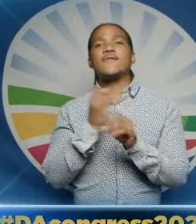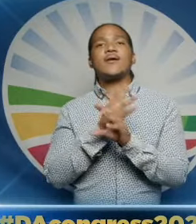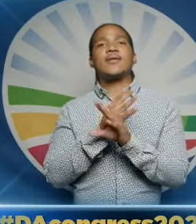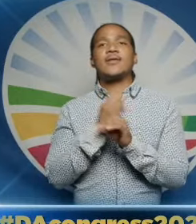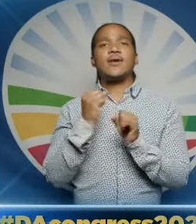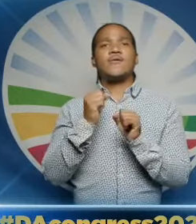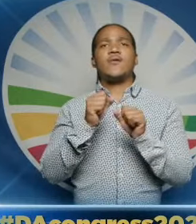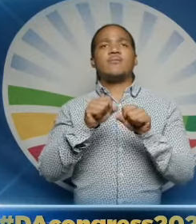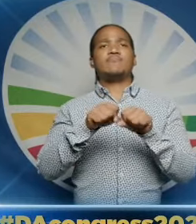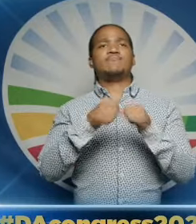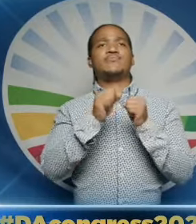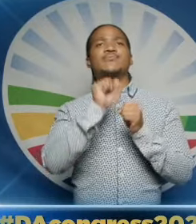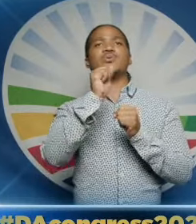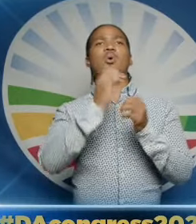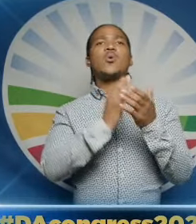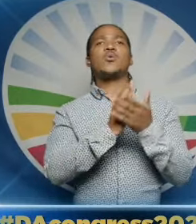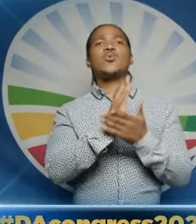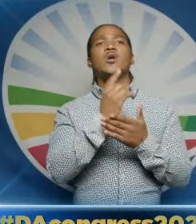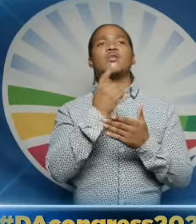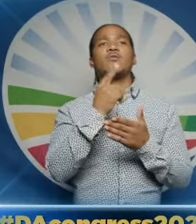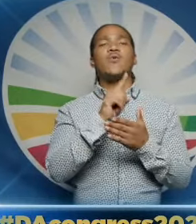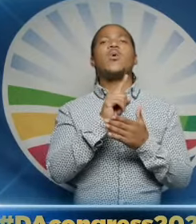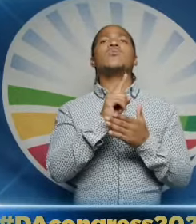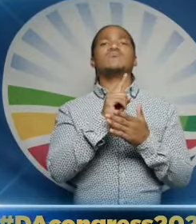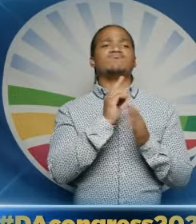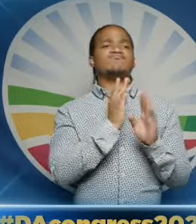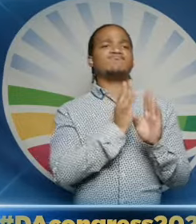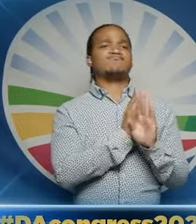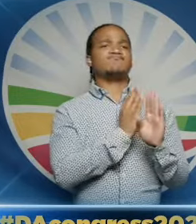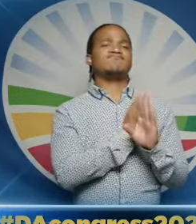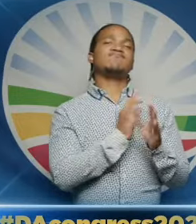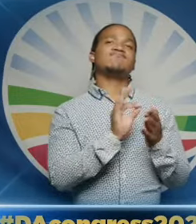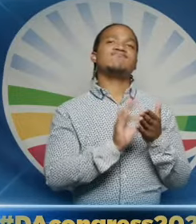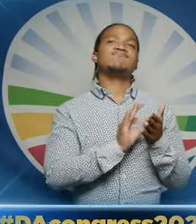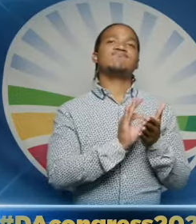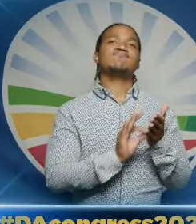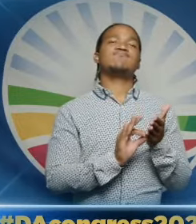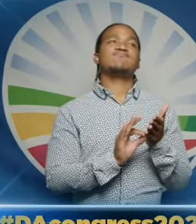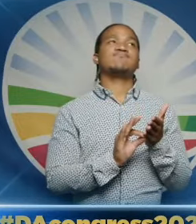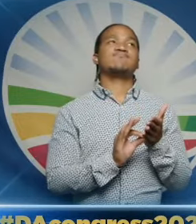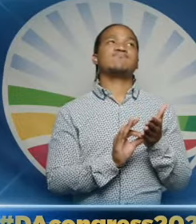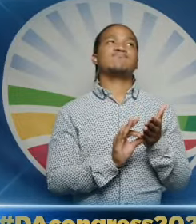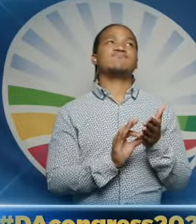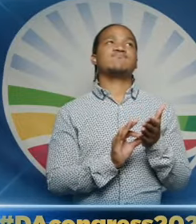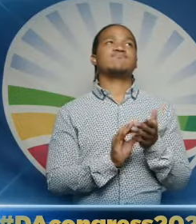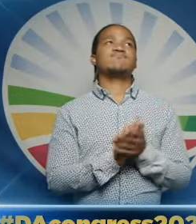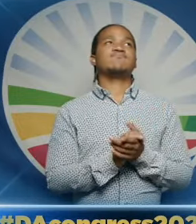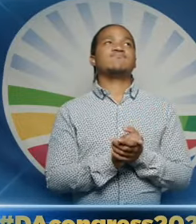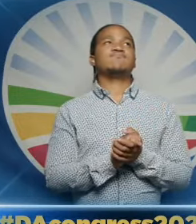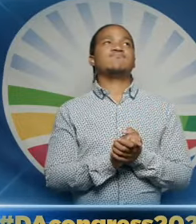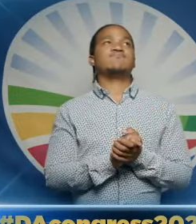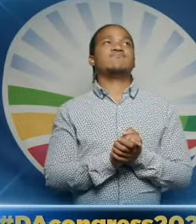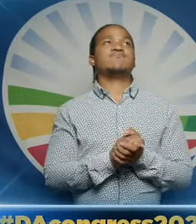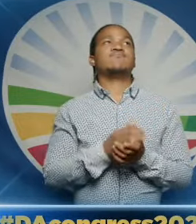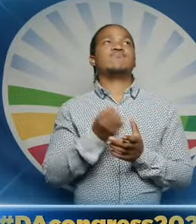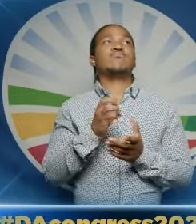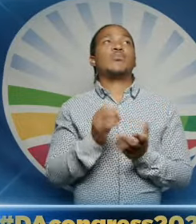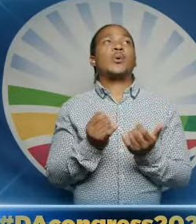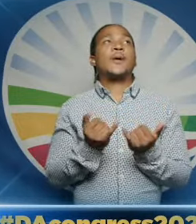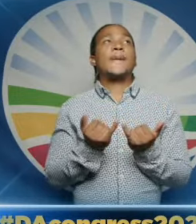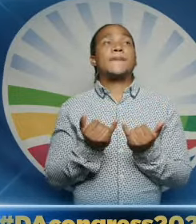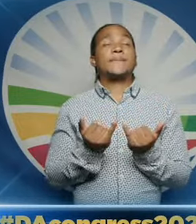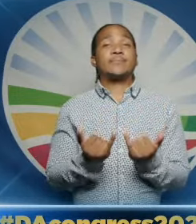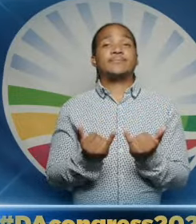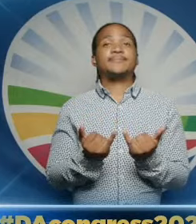a secret ballot. That is not what we are, and we will never allow it. So delegates, we will now